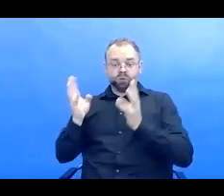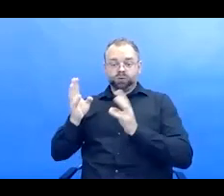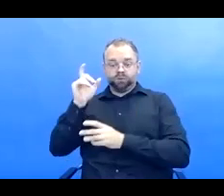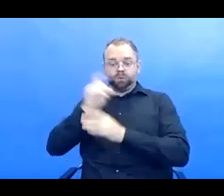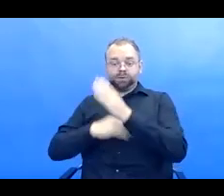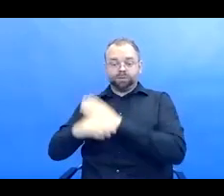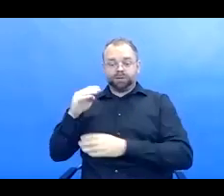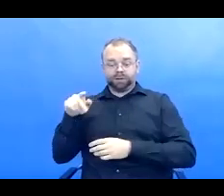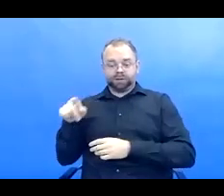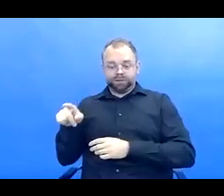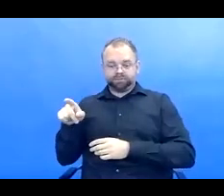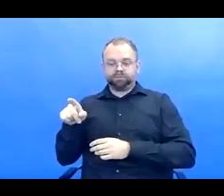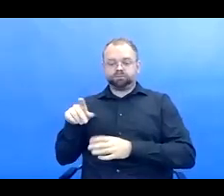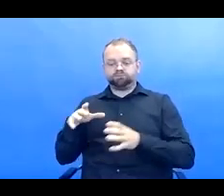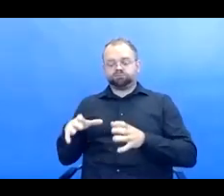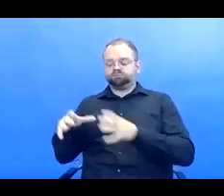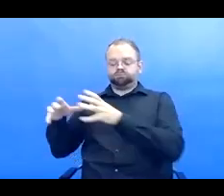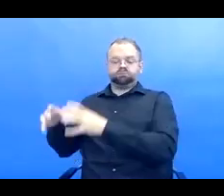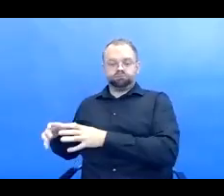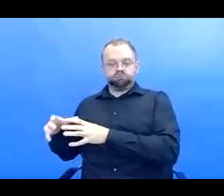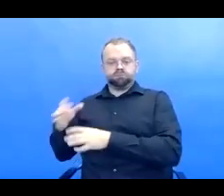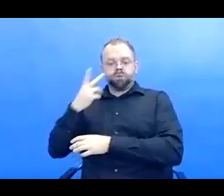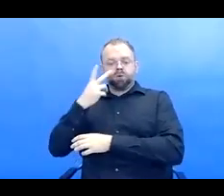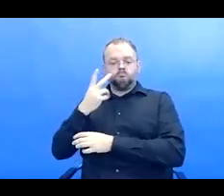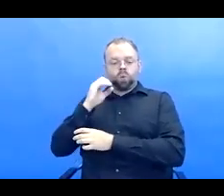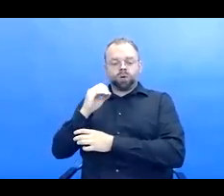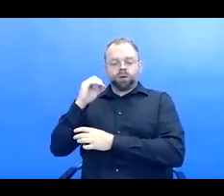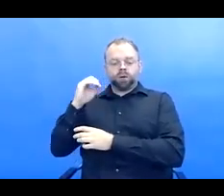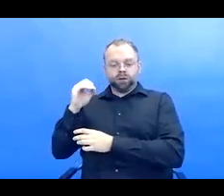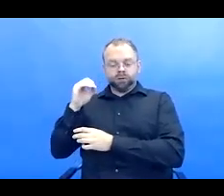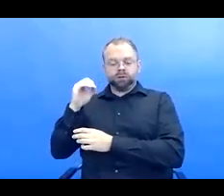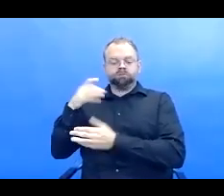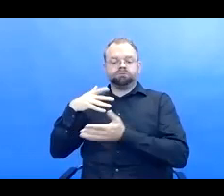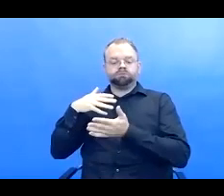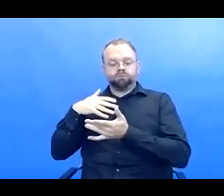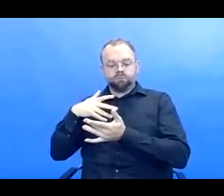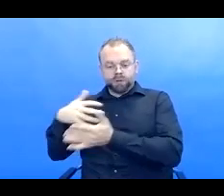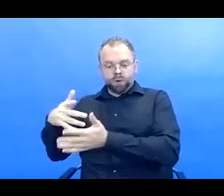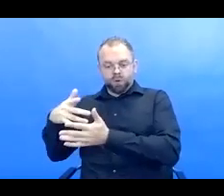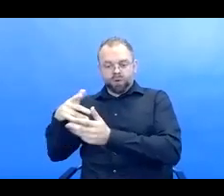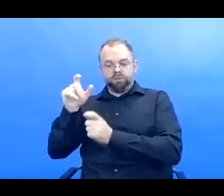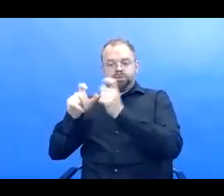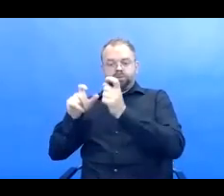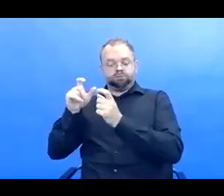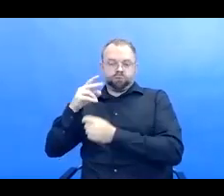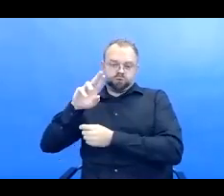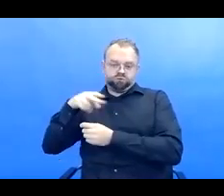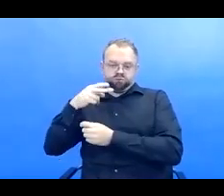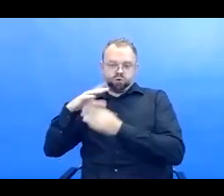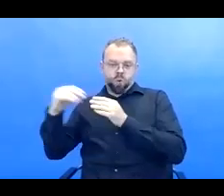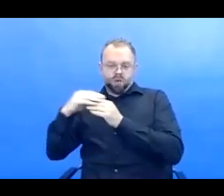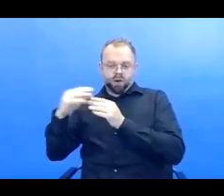them against the effect of the pandemic. It's a short-term cash transfer running for 3 months between June to